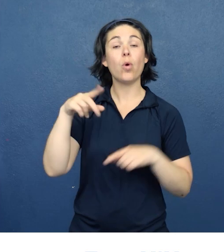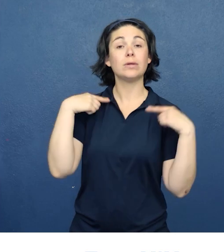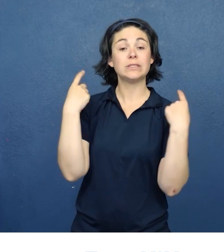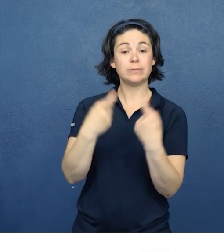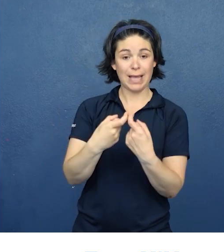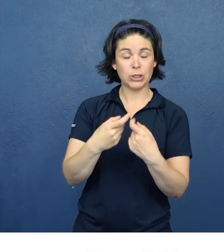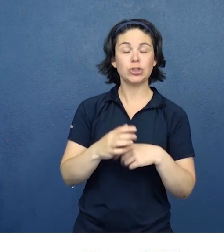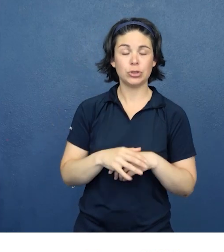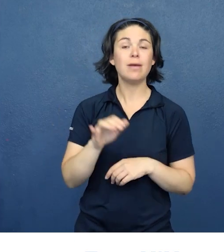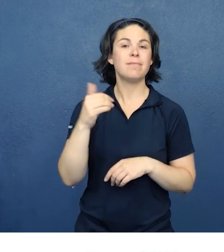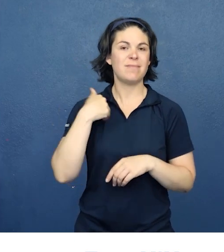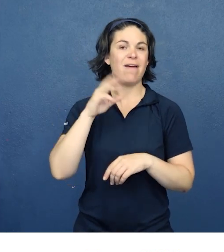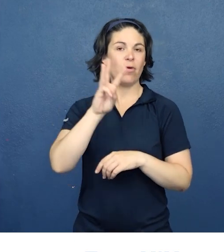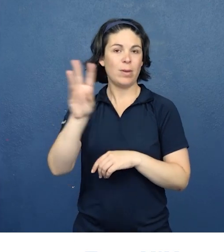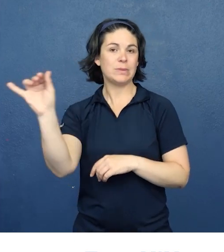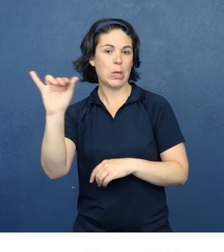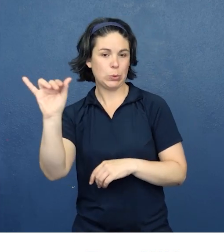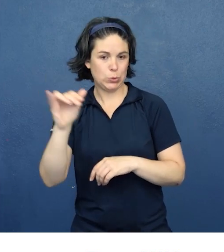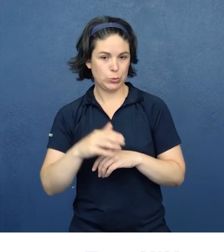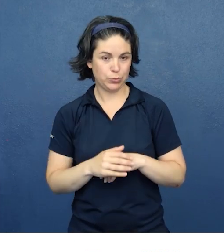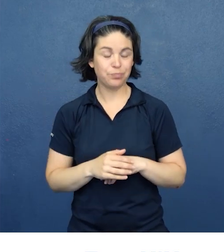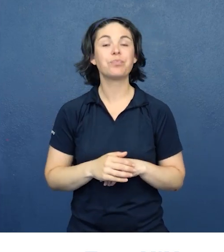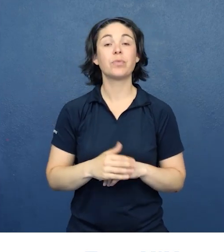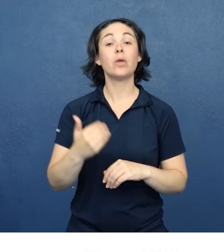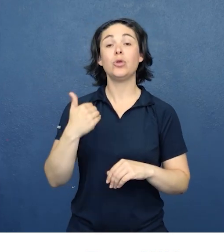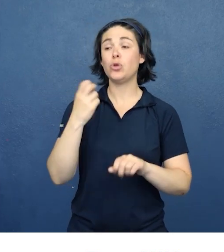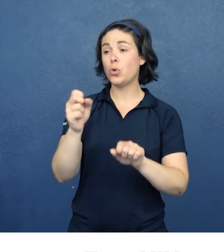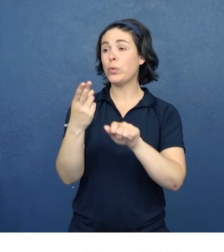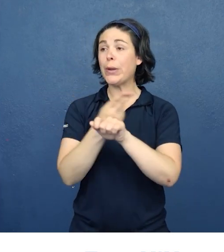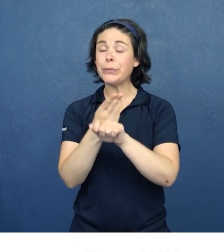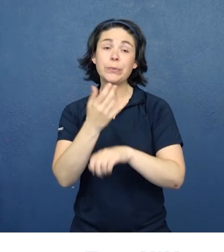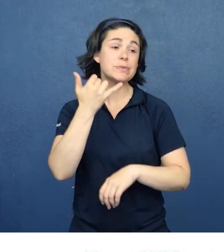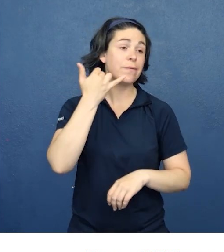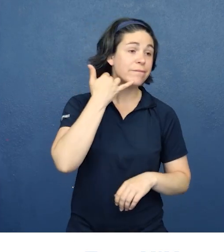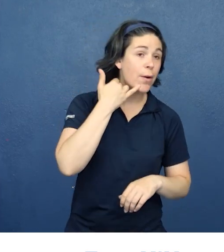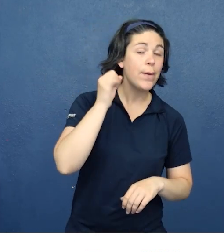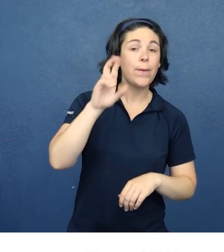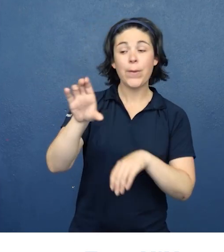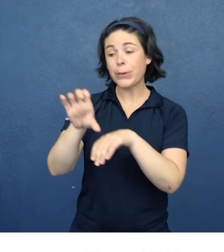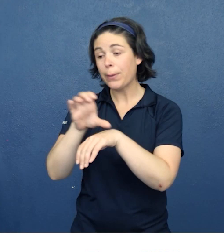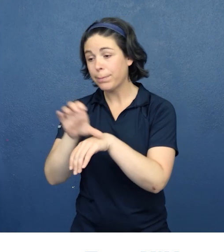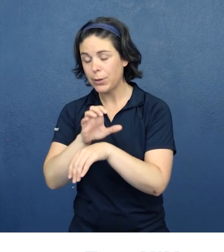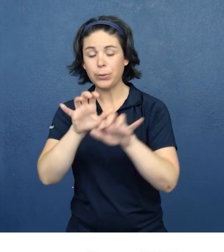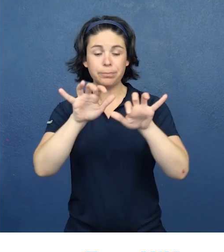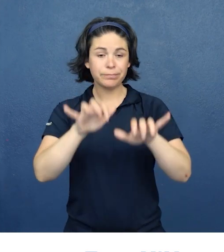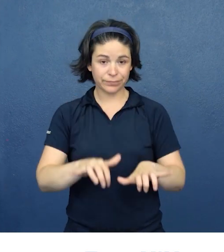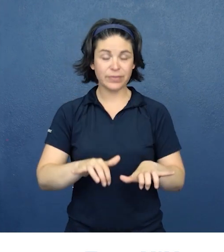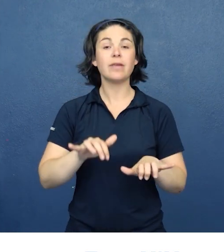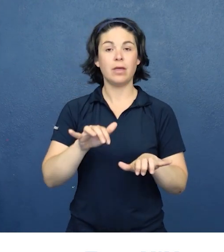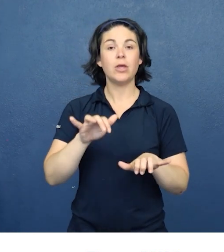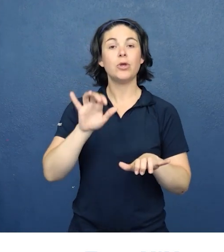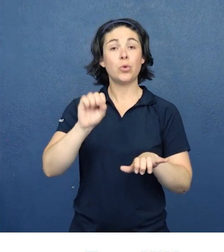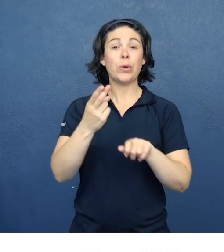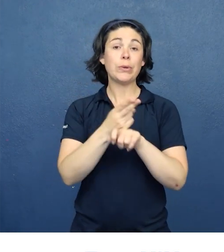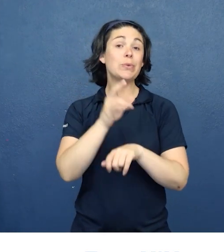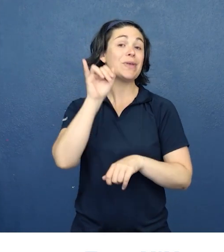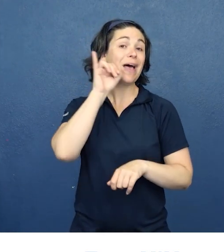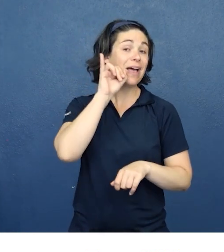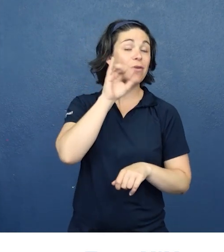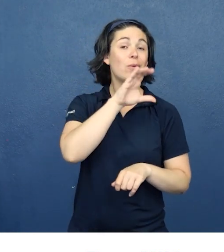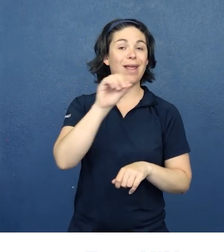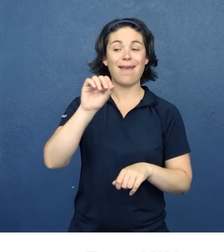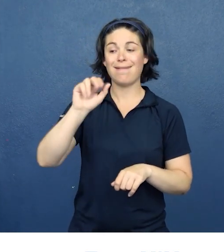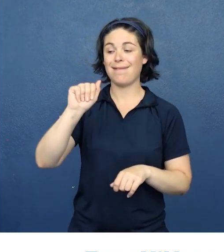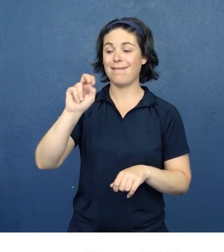tomamimano.co for Spanish speakers via an electronic device or smartphone via Take My Hand iPhone